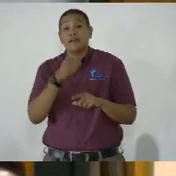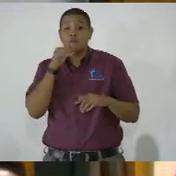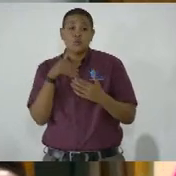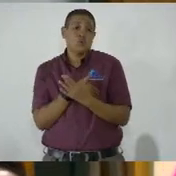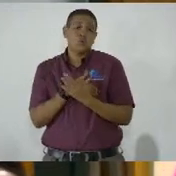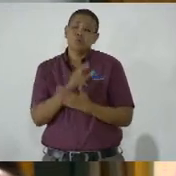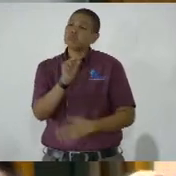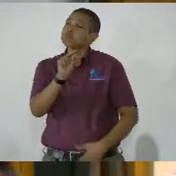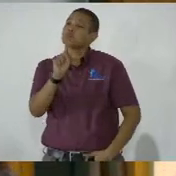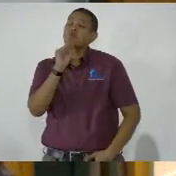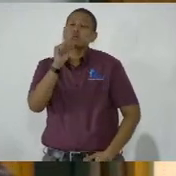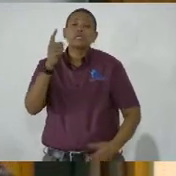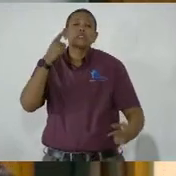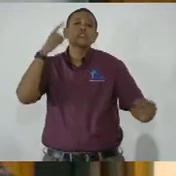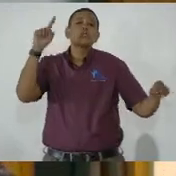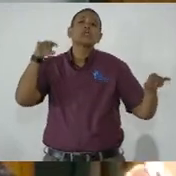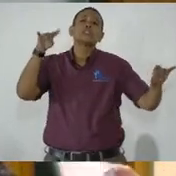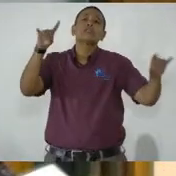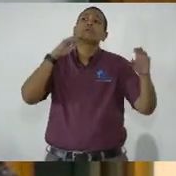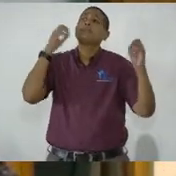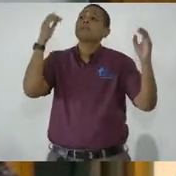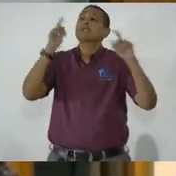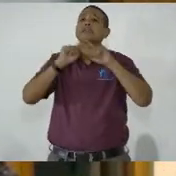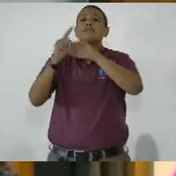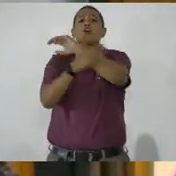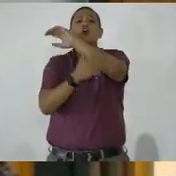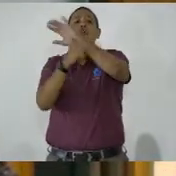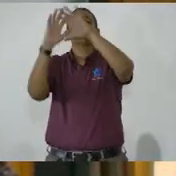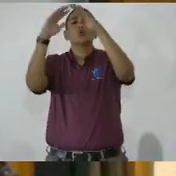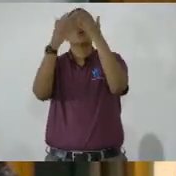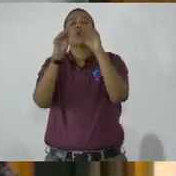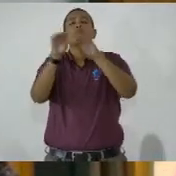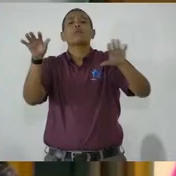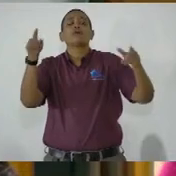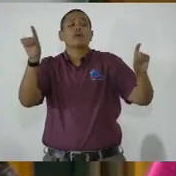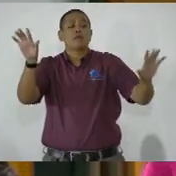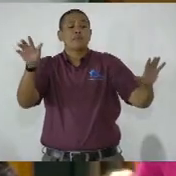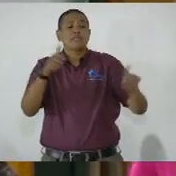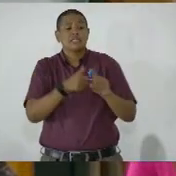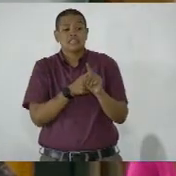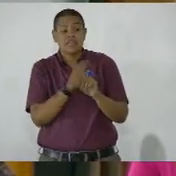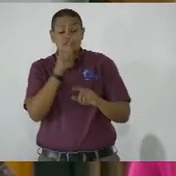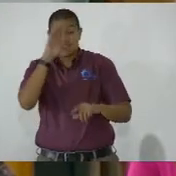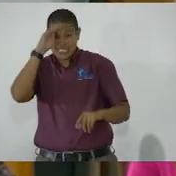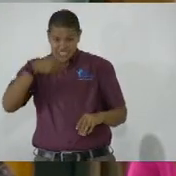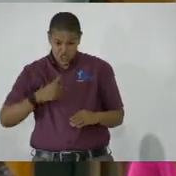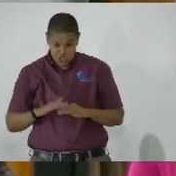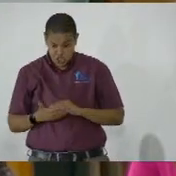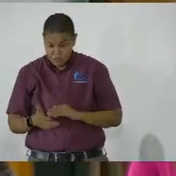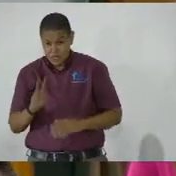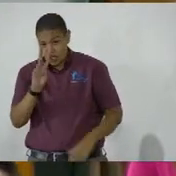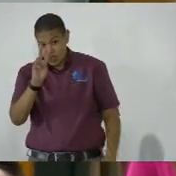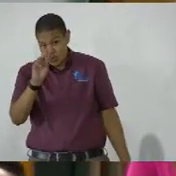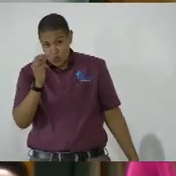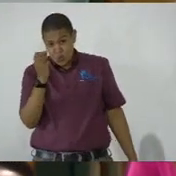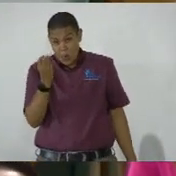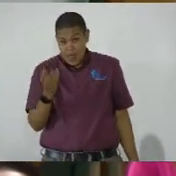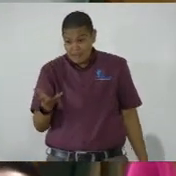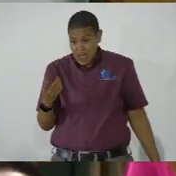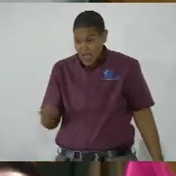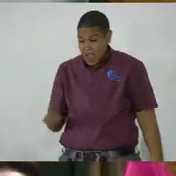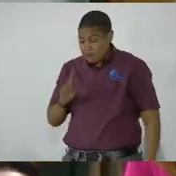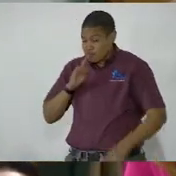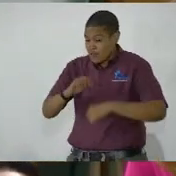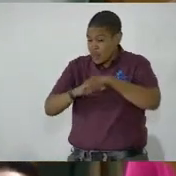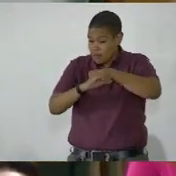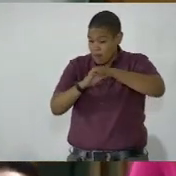and has been very successful in many countries across the world. It was introduced in Jamaica in 2012 and has been